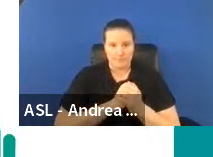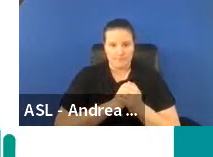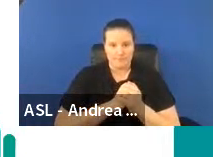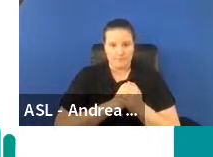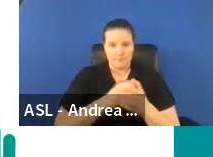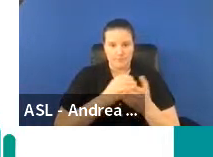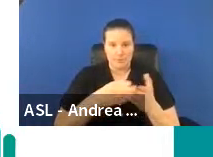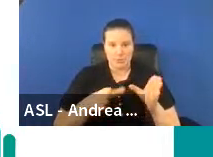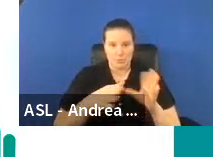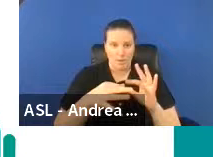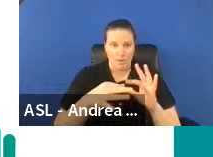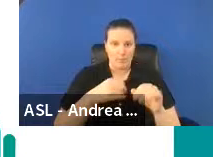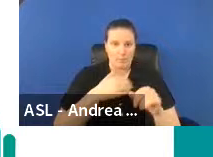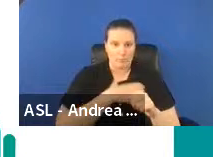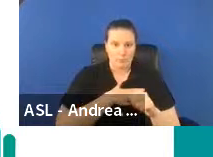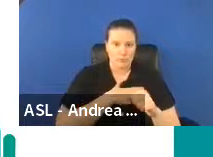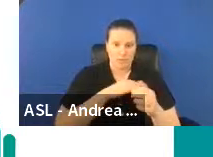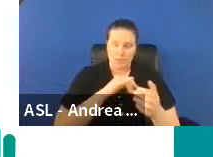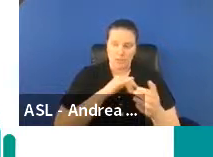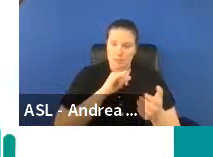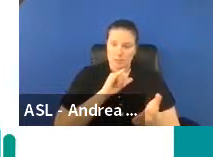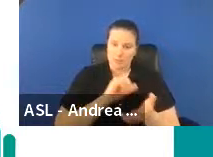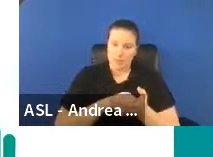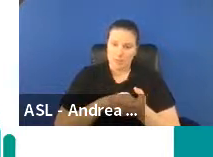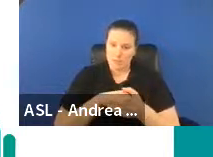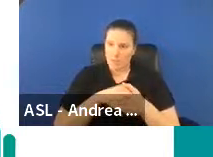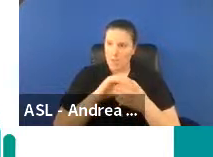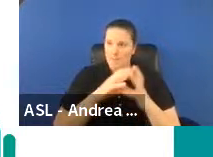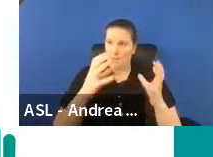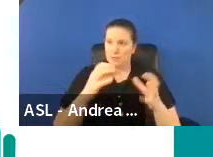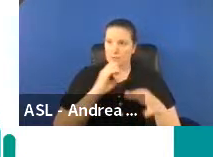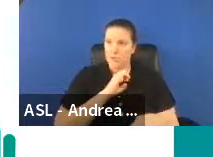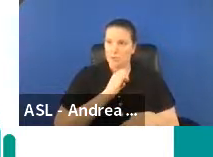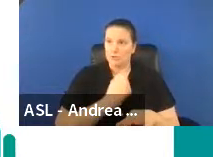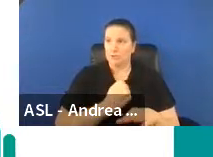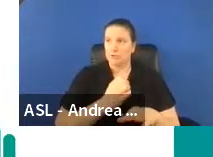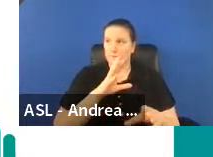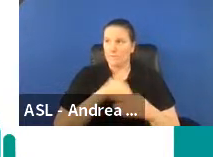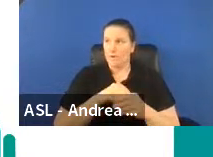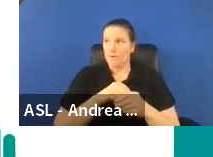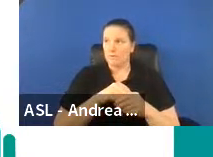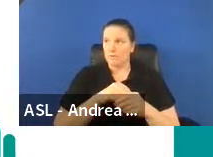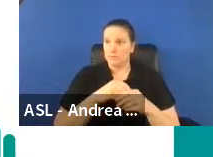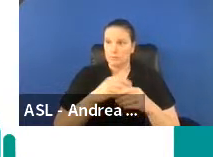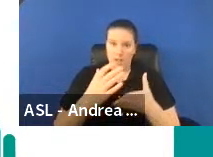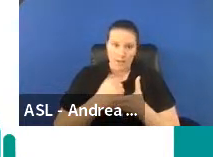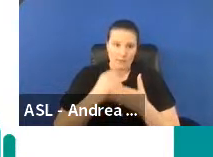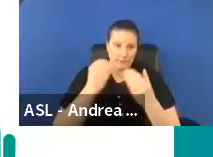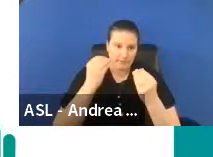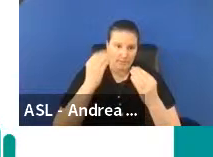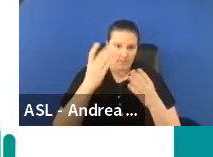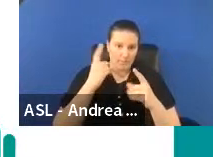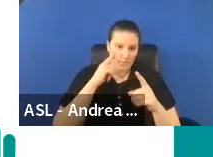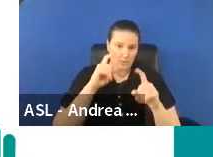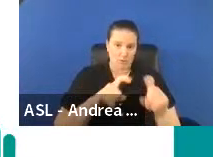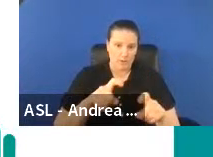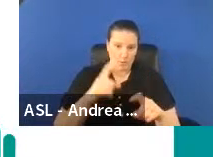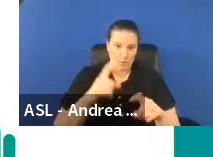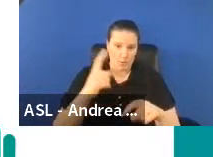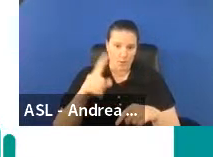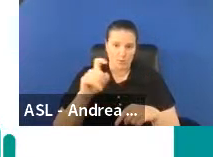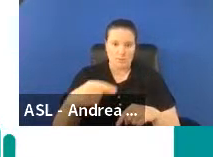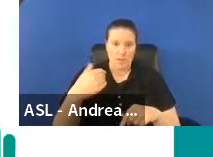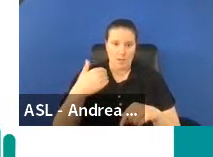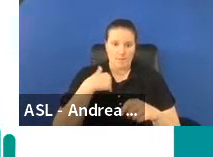general comment. I do appreciate the amount of energy that was put into sort of gathering the data for the survey. The one question I would have